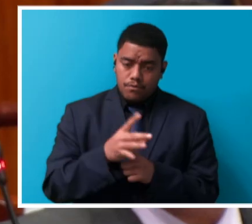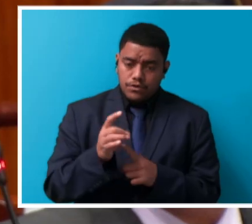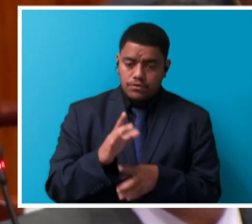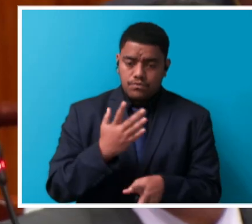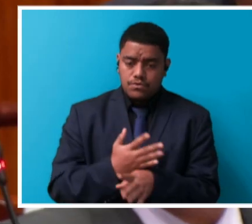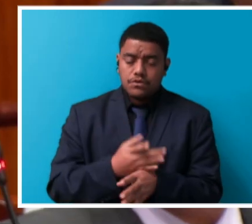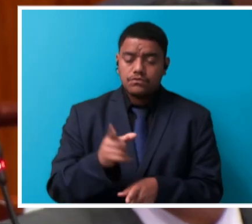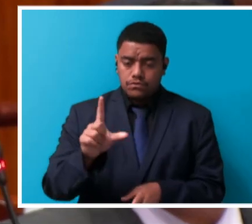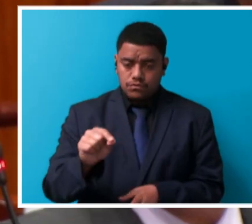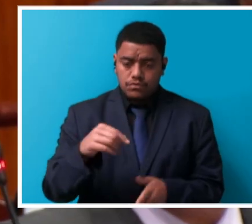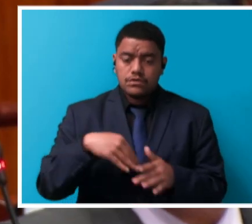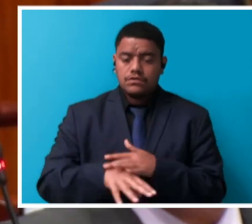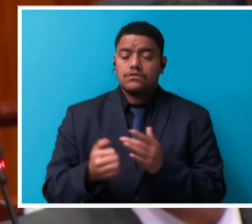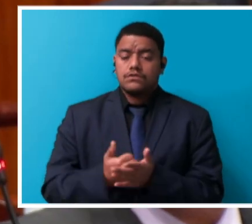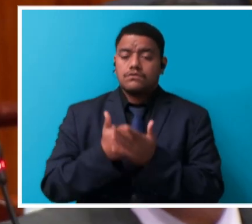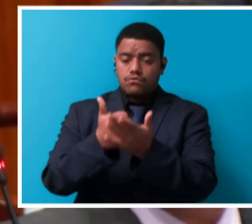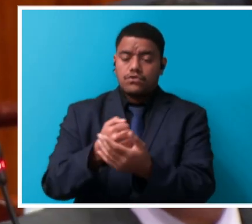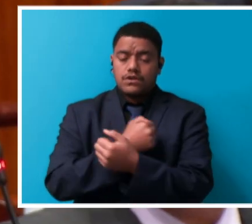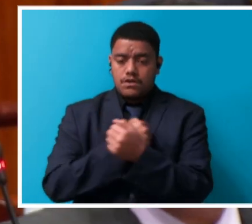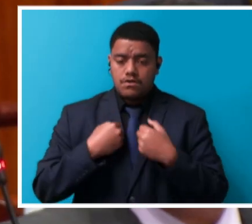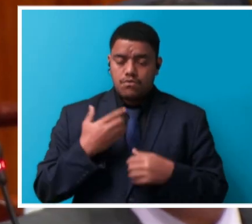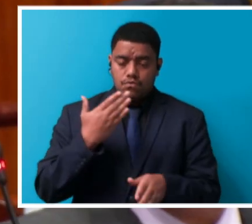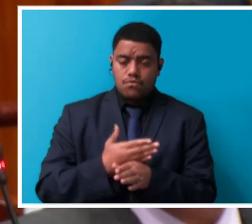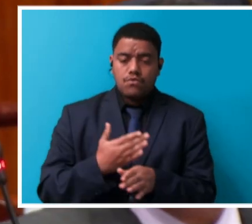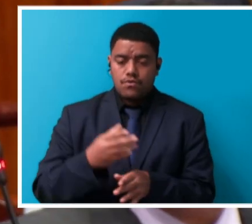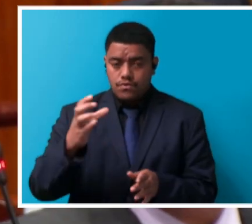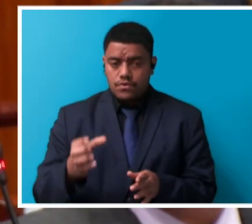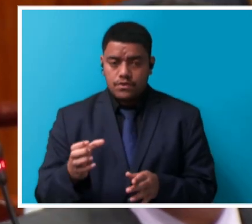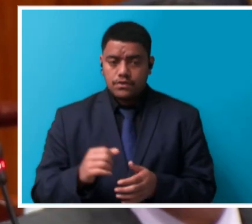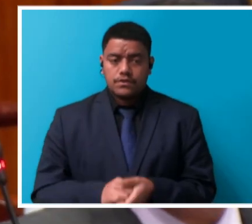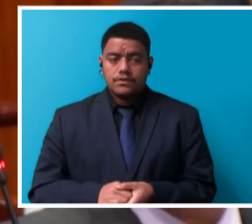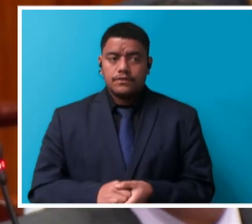they are doing in supporting our workers.